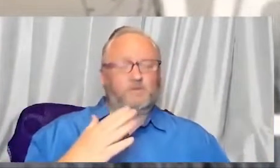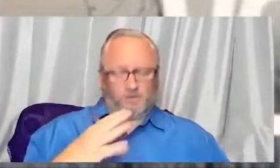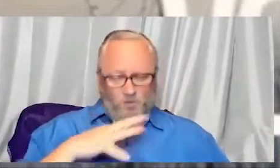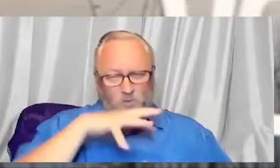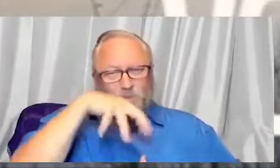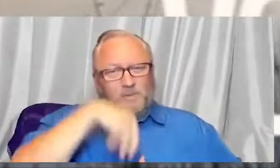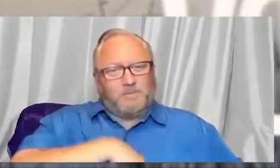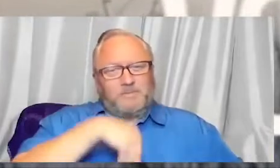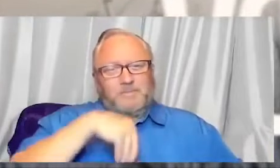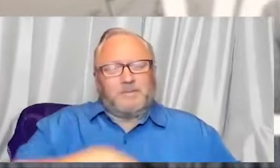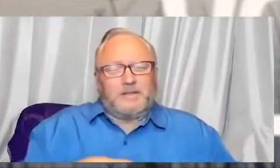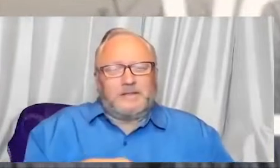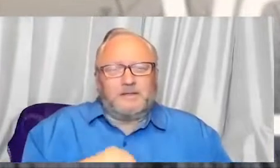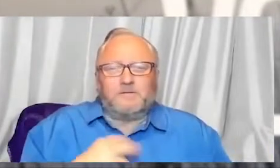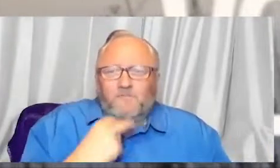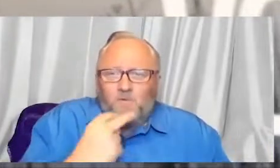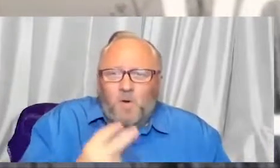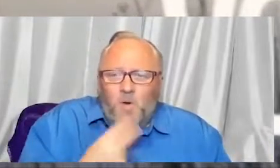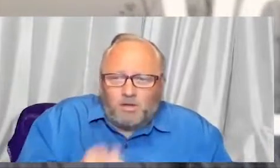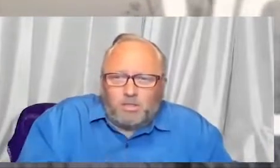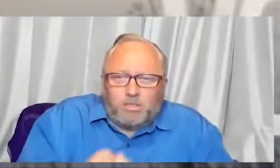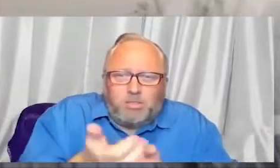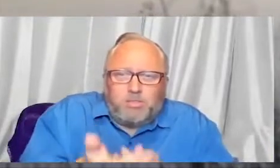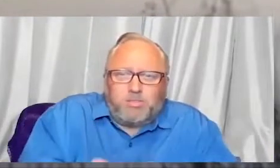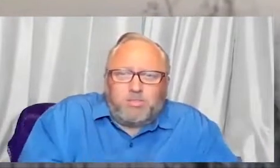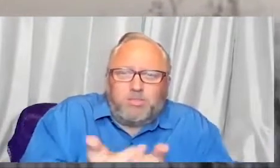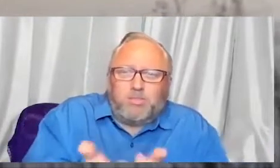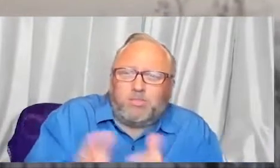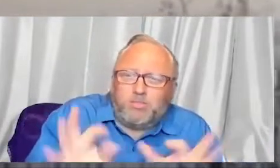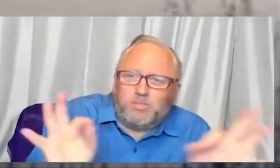still small voice in me.